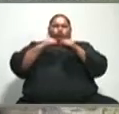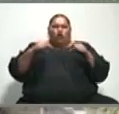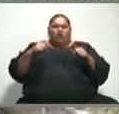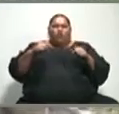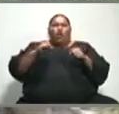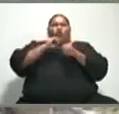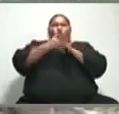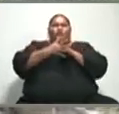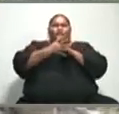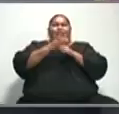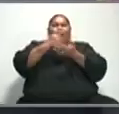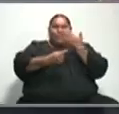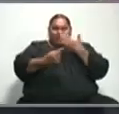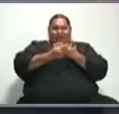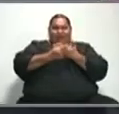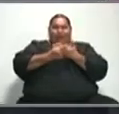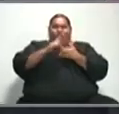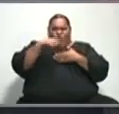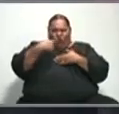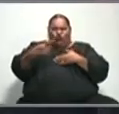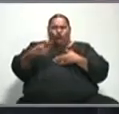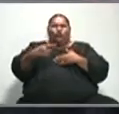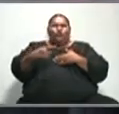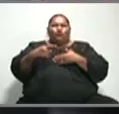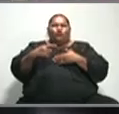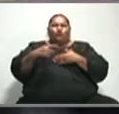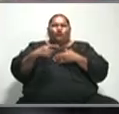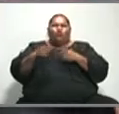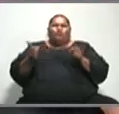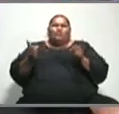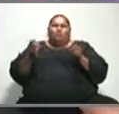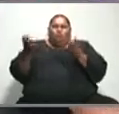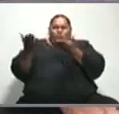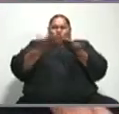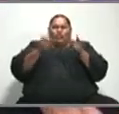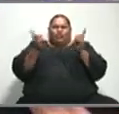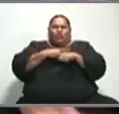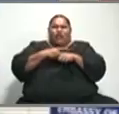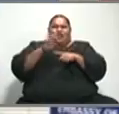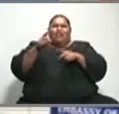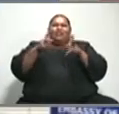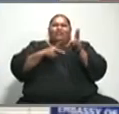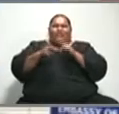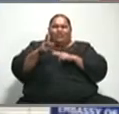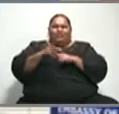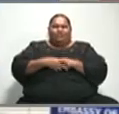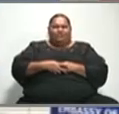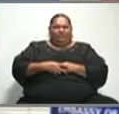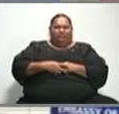the COVID-19 pandemic and continues to bring meaningful change at ground level. This